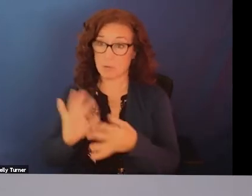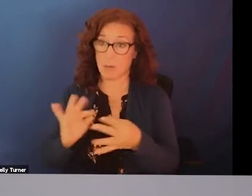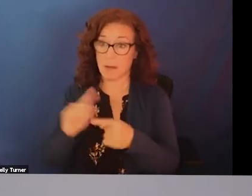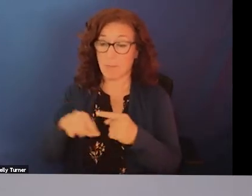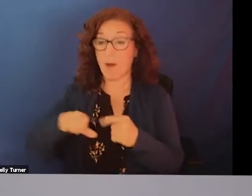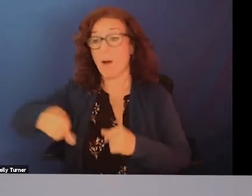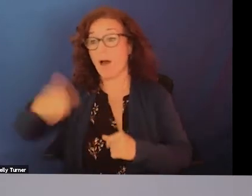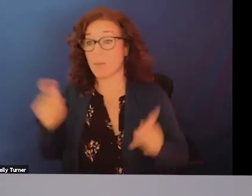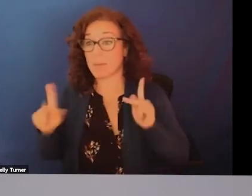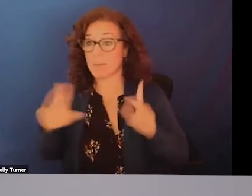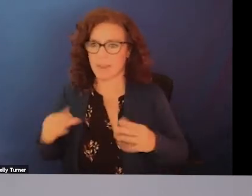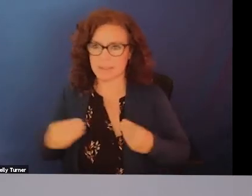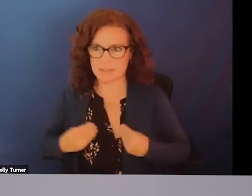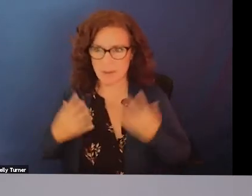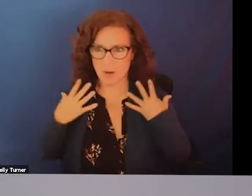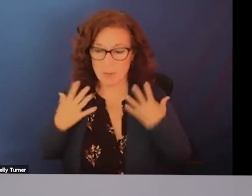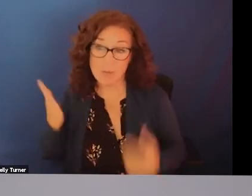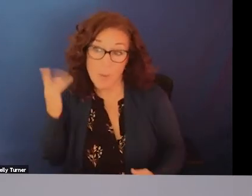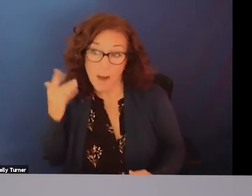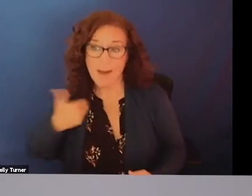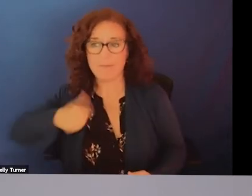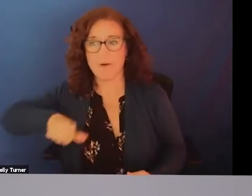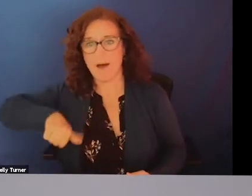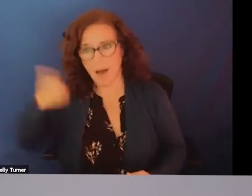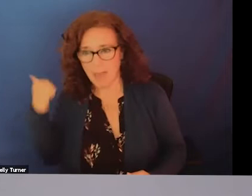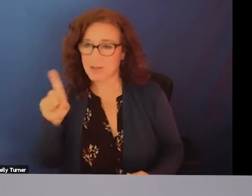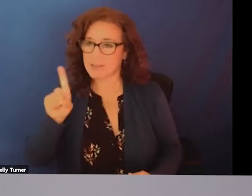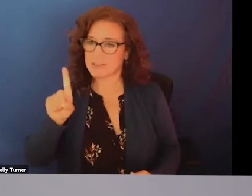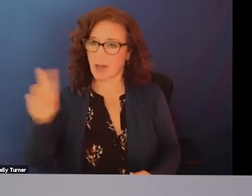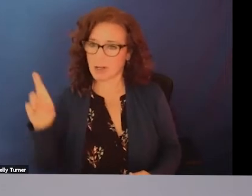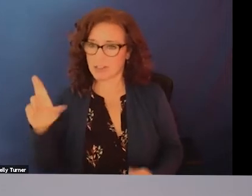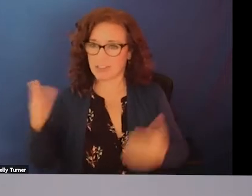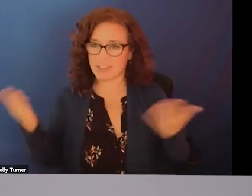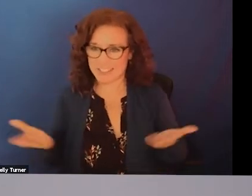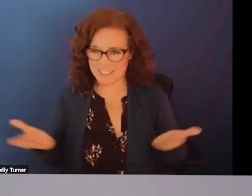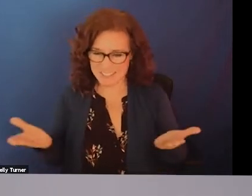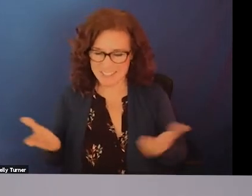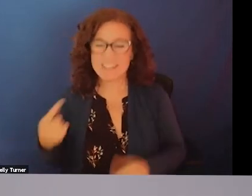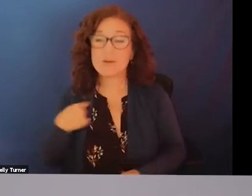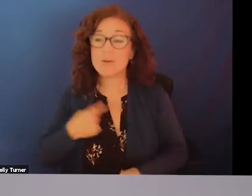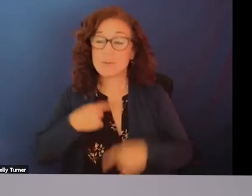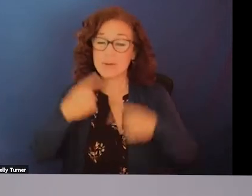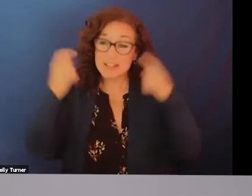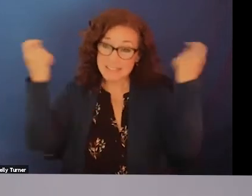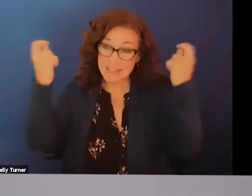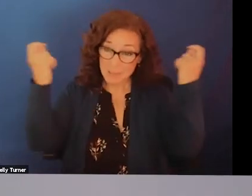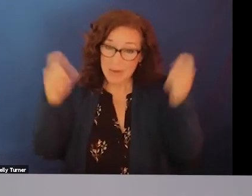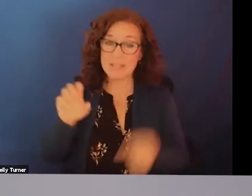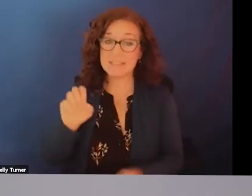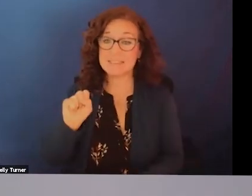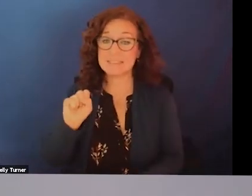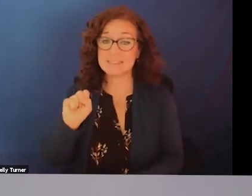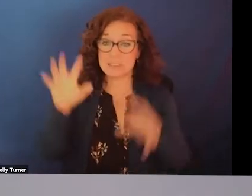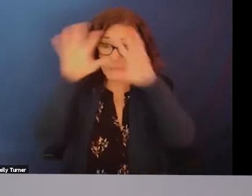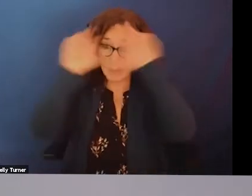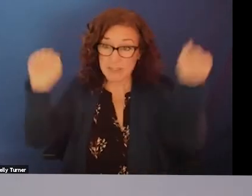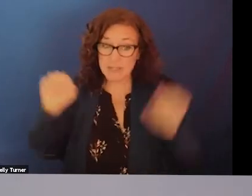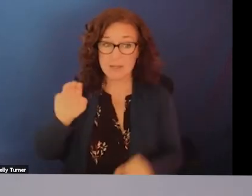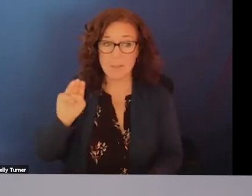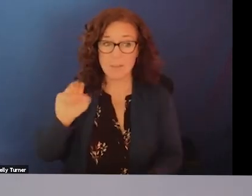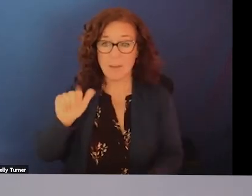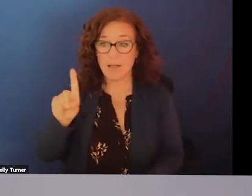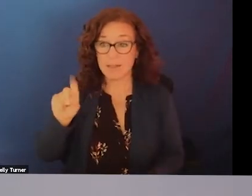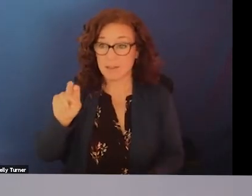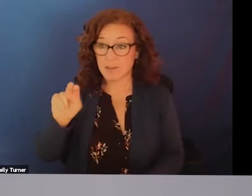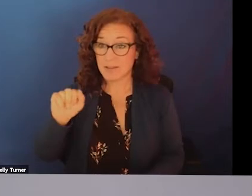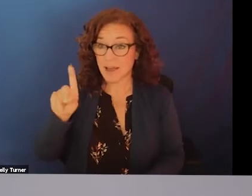because there's another doctor in the house. Yes, we are celebrating Superintendent Maldonado tonight, who successfully